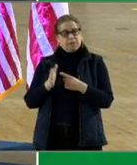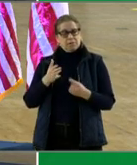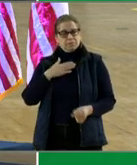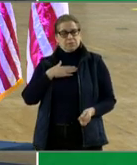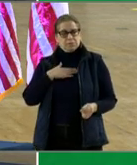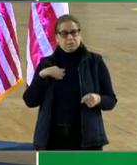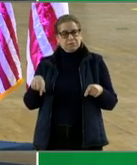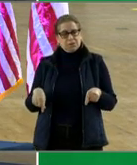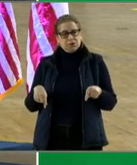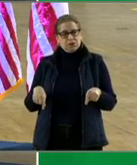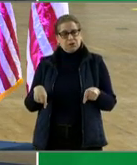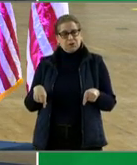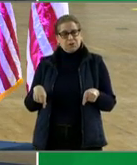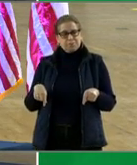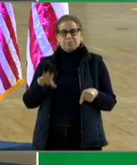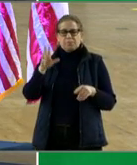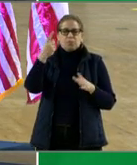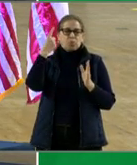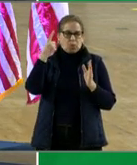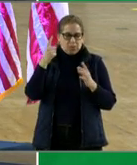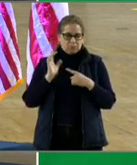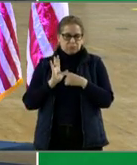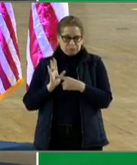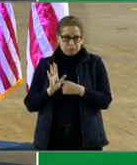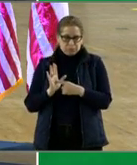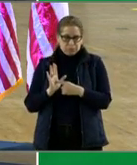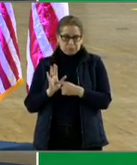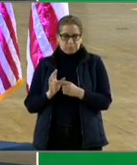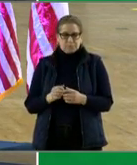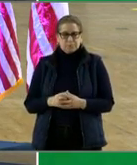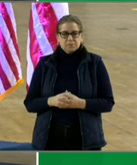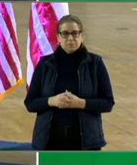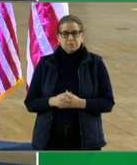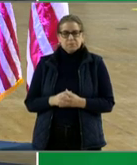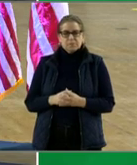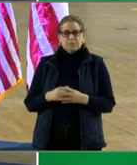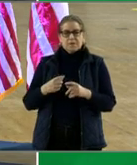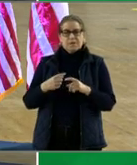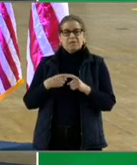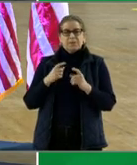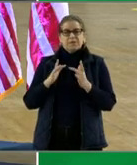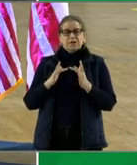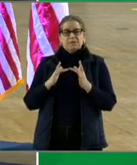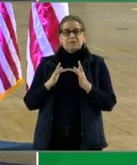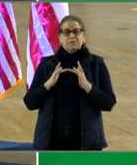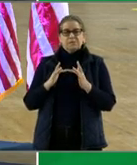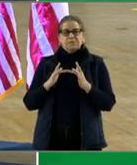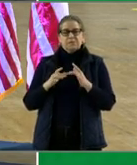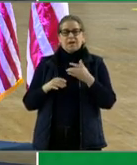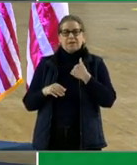one model that people might be familiar with from the internet and national news is the